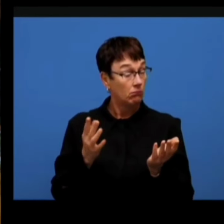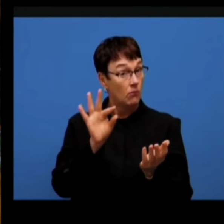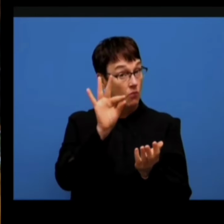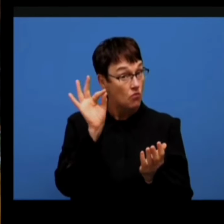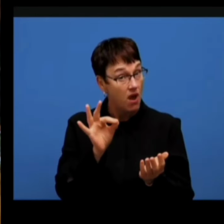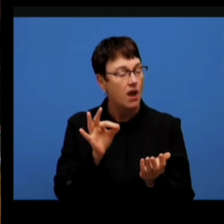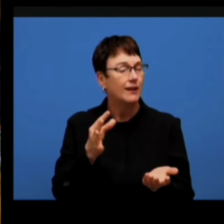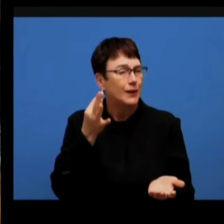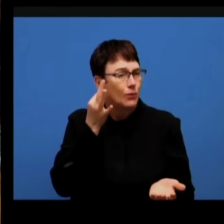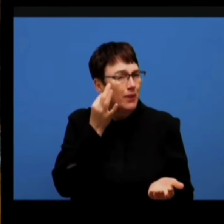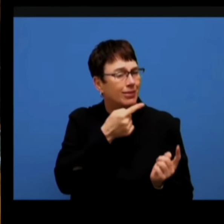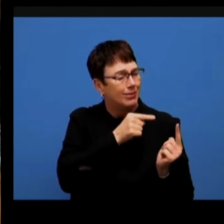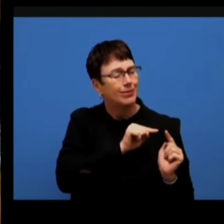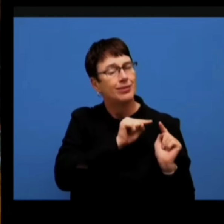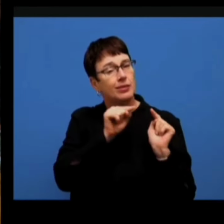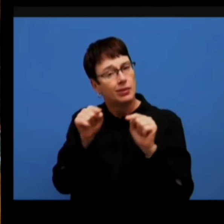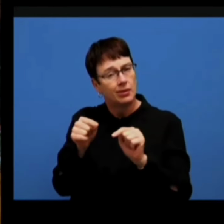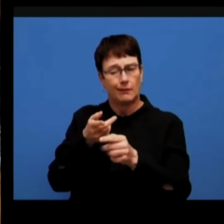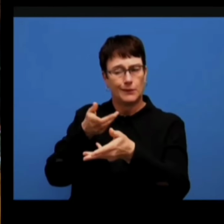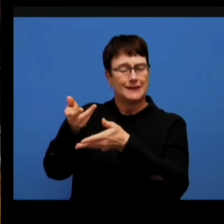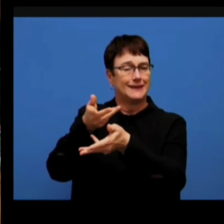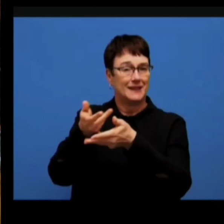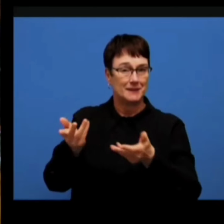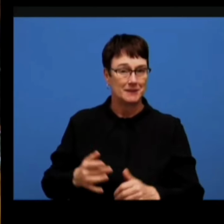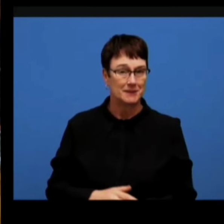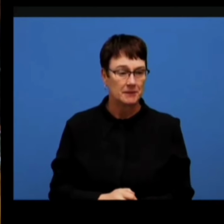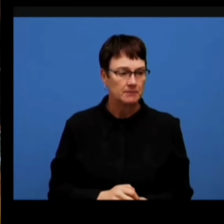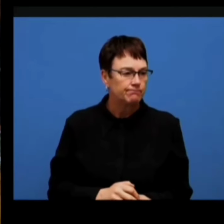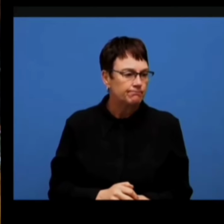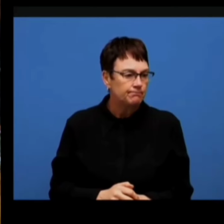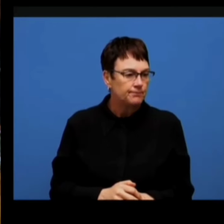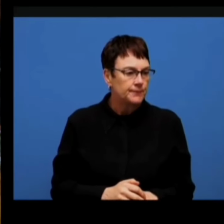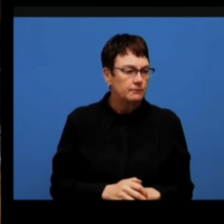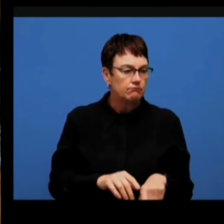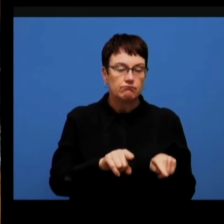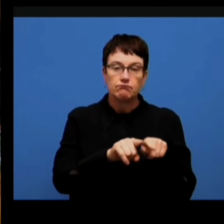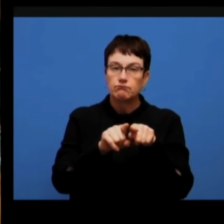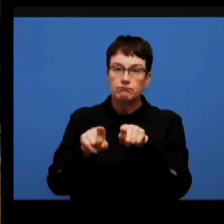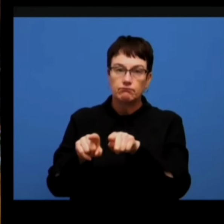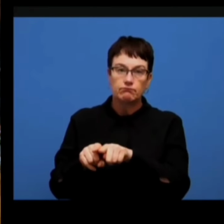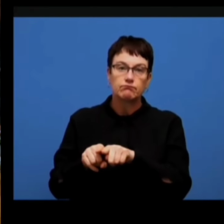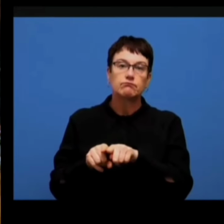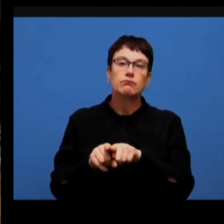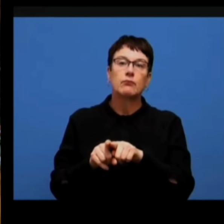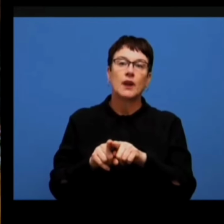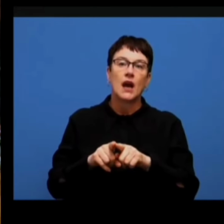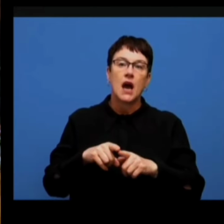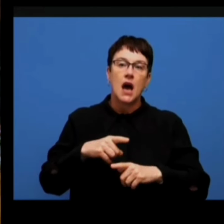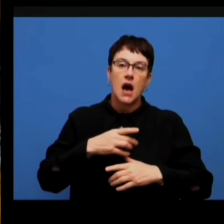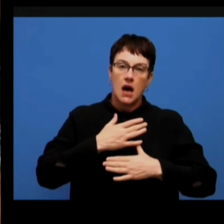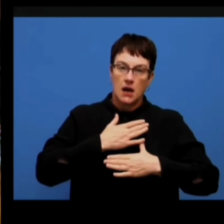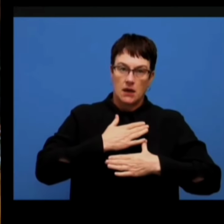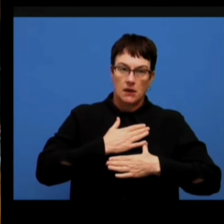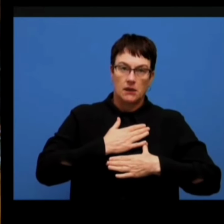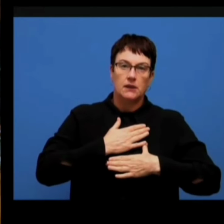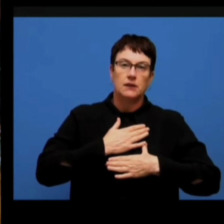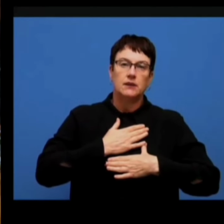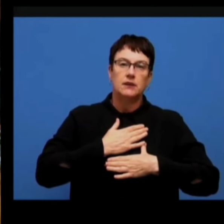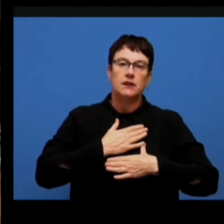We also need to ensure that the institutions, process, and policies of multilateral